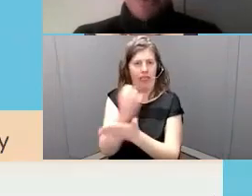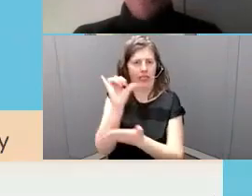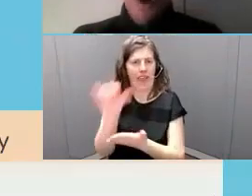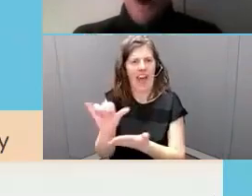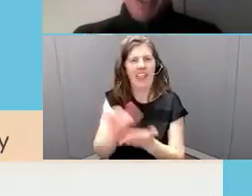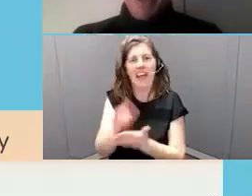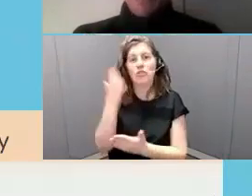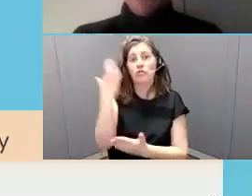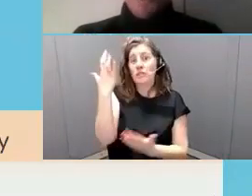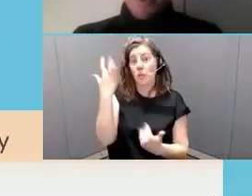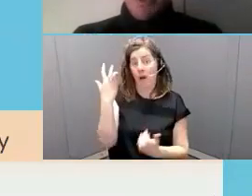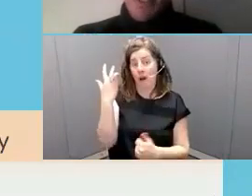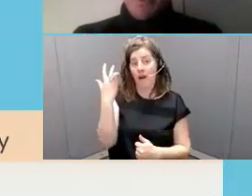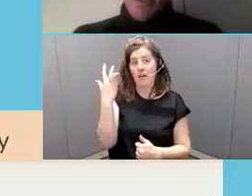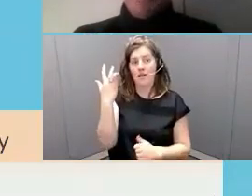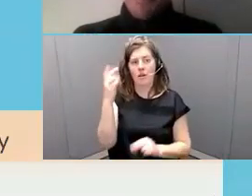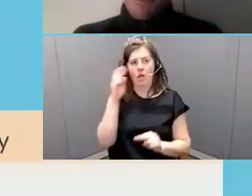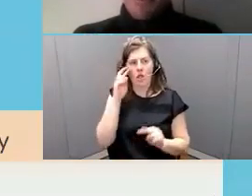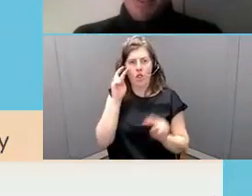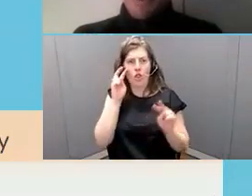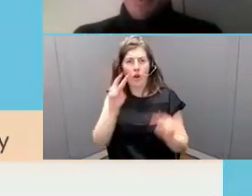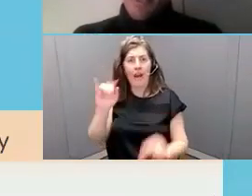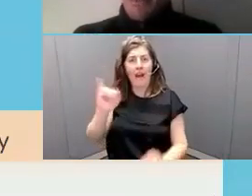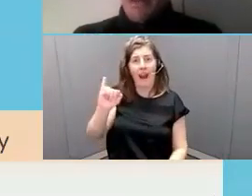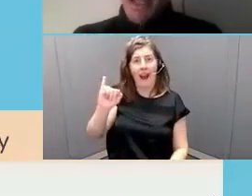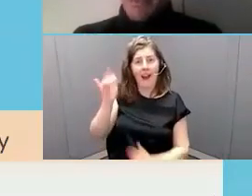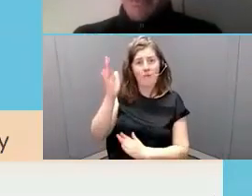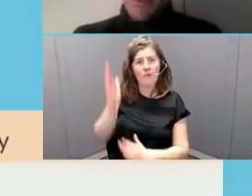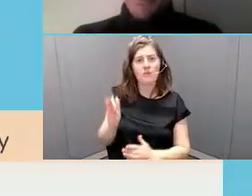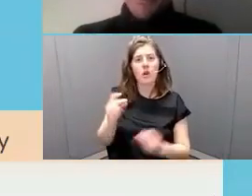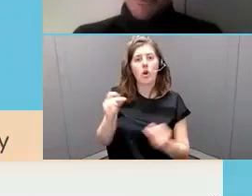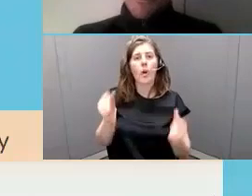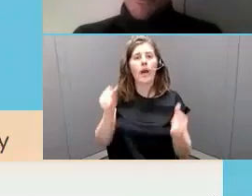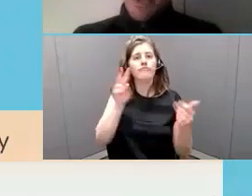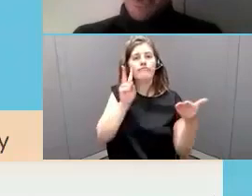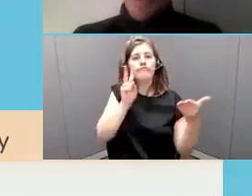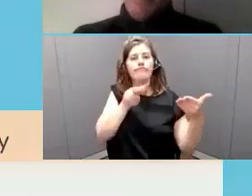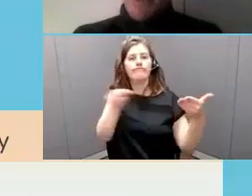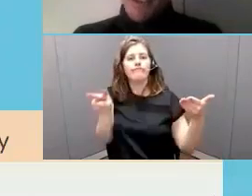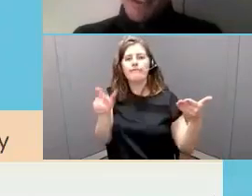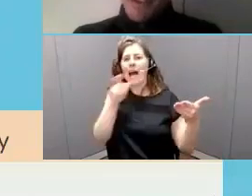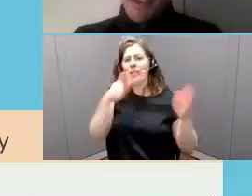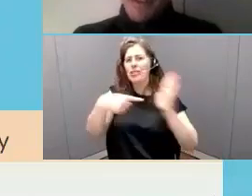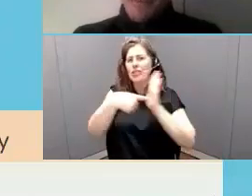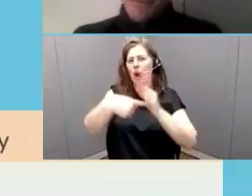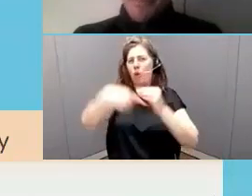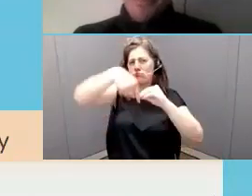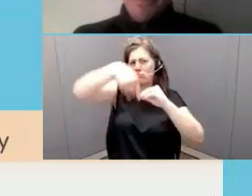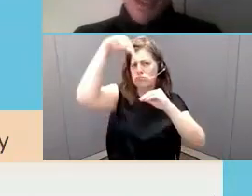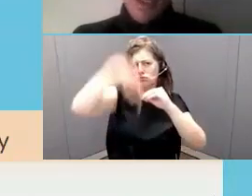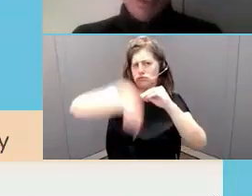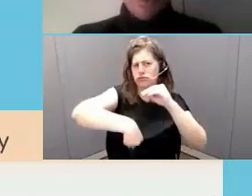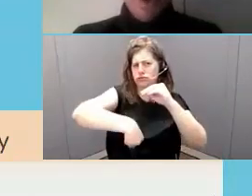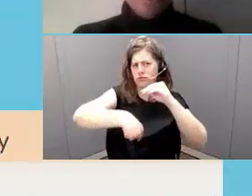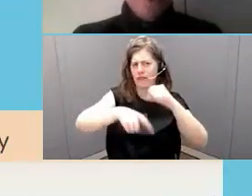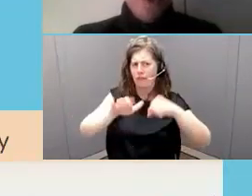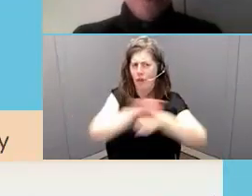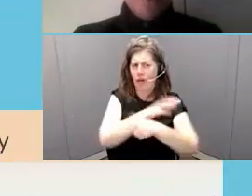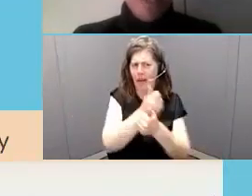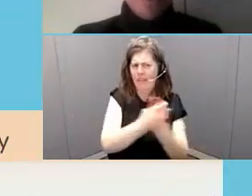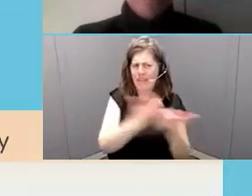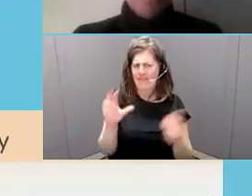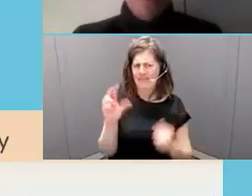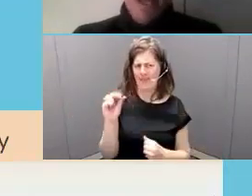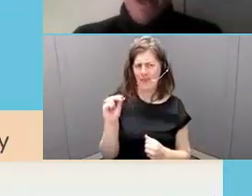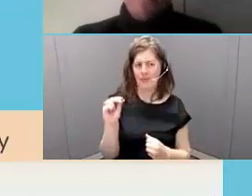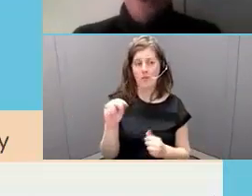the reason why looking at an iPresentation at a glance doesn't really do it much justice. You'll also notice